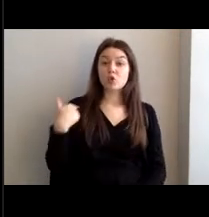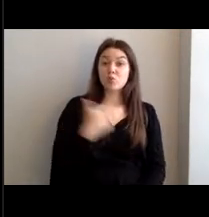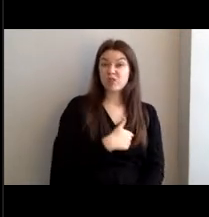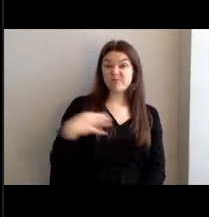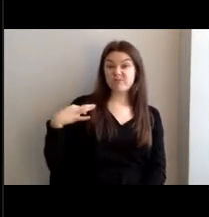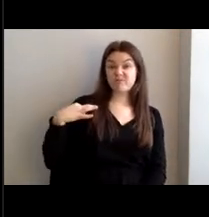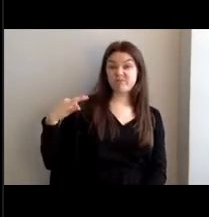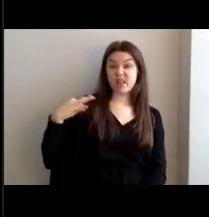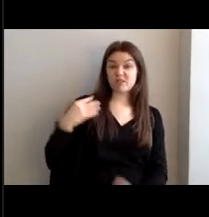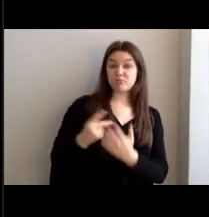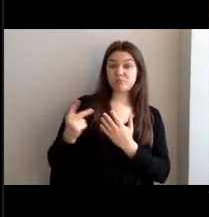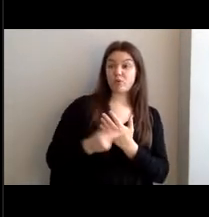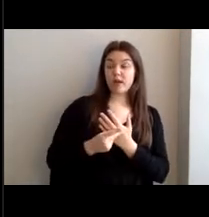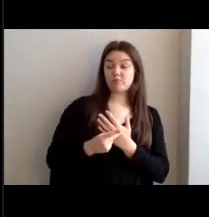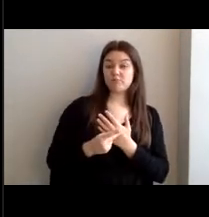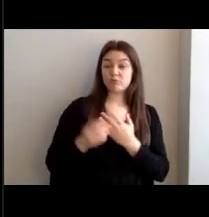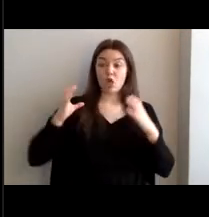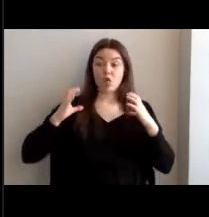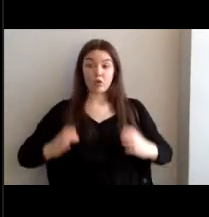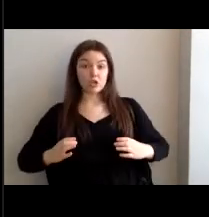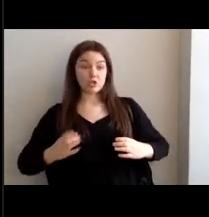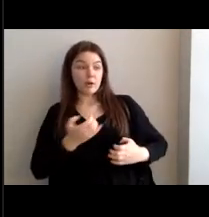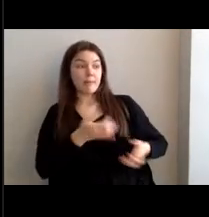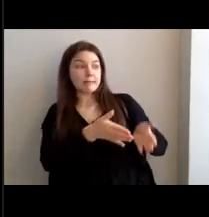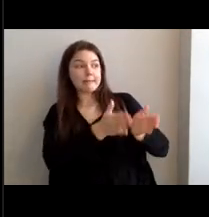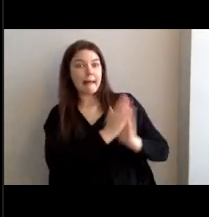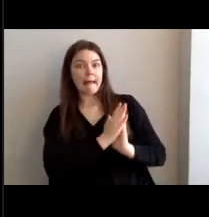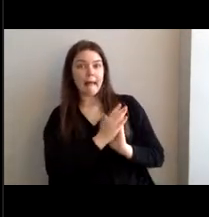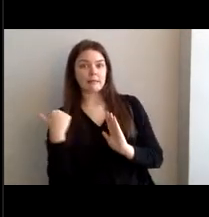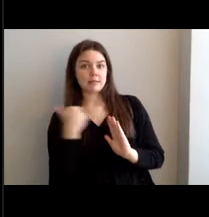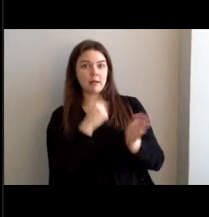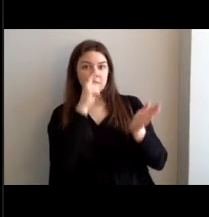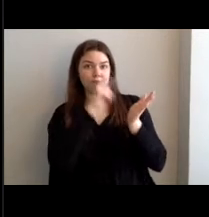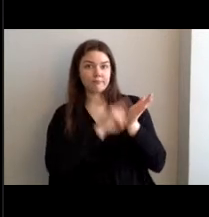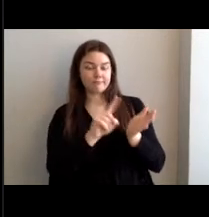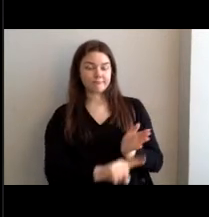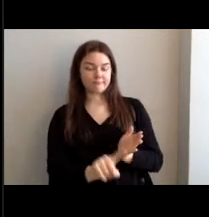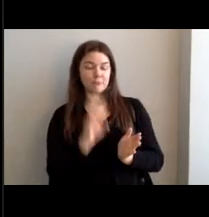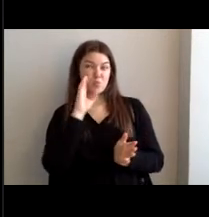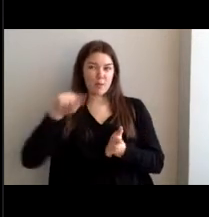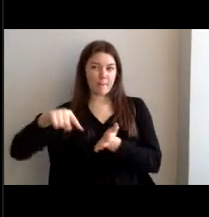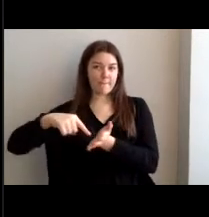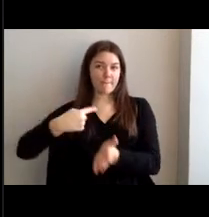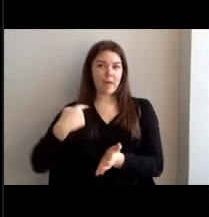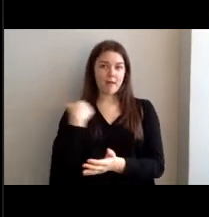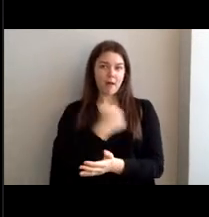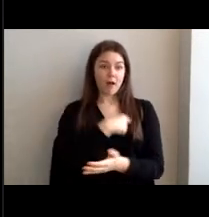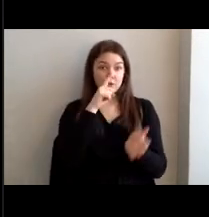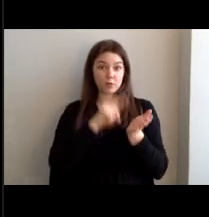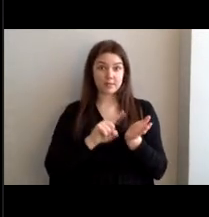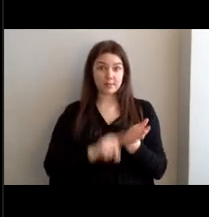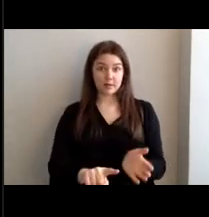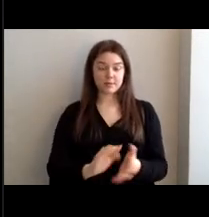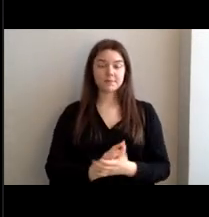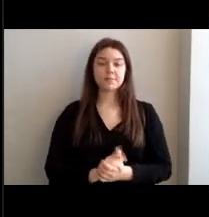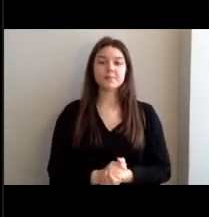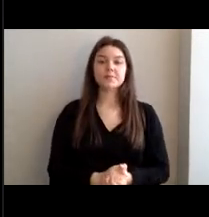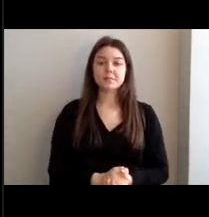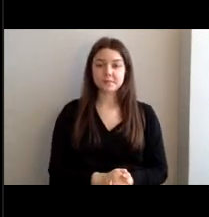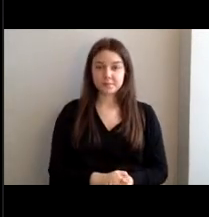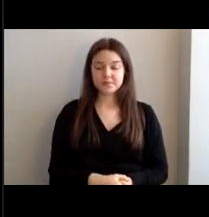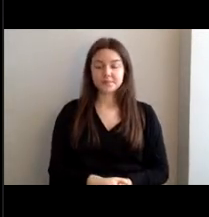us to conduct an inspection. So they will actually pay a fee to have our inspection done for the NOAA Seafood